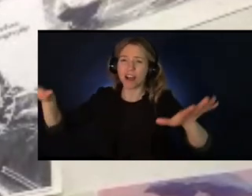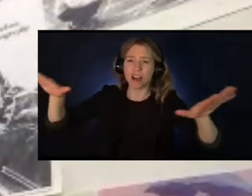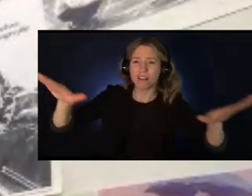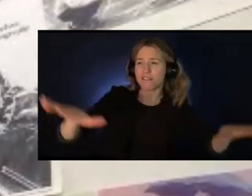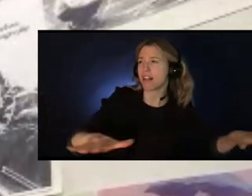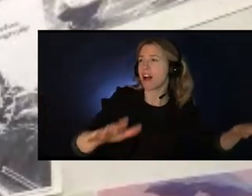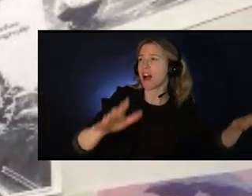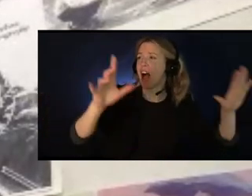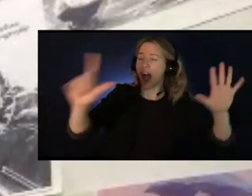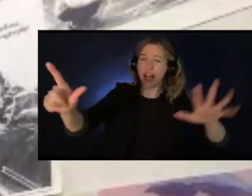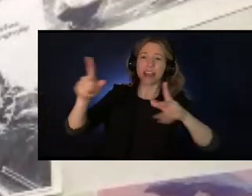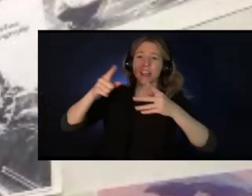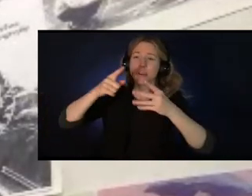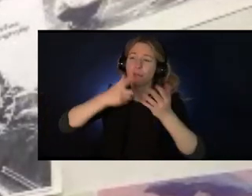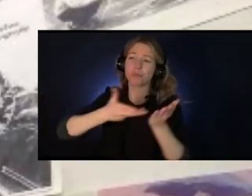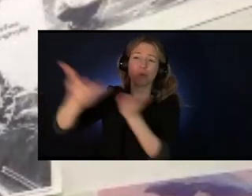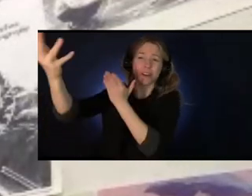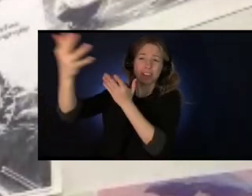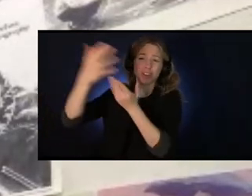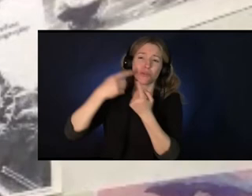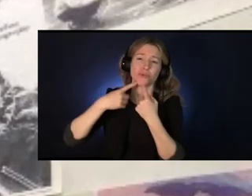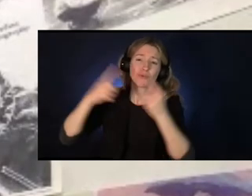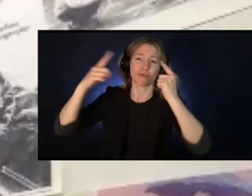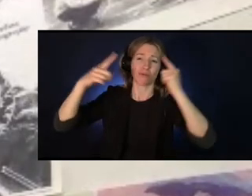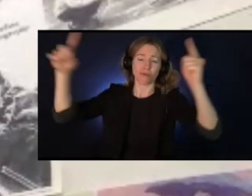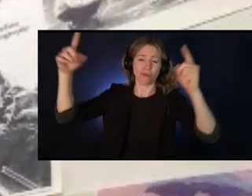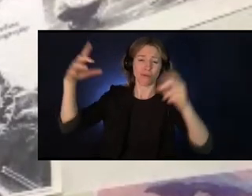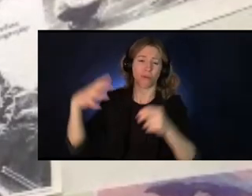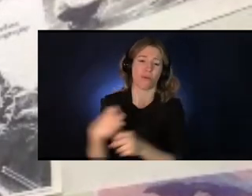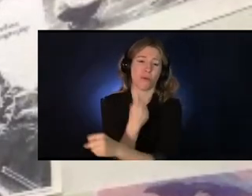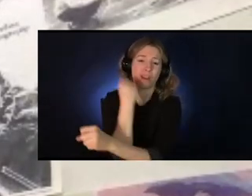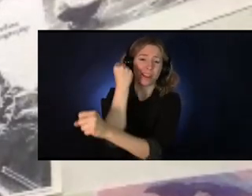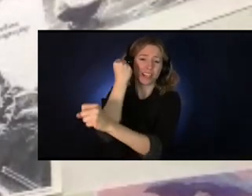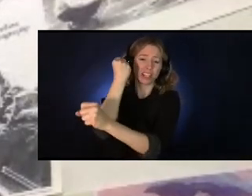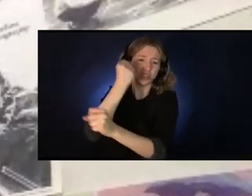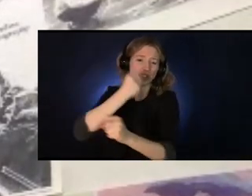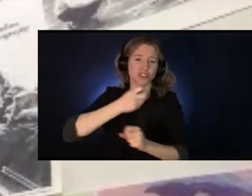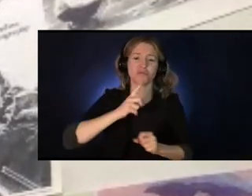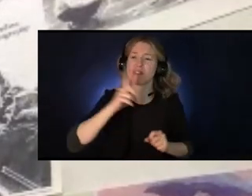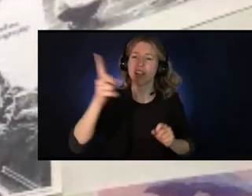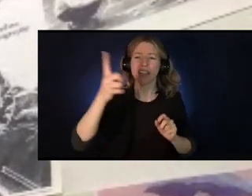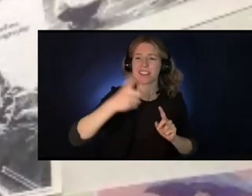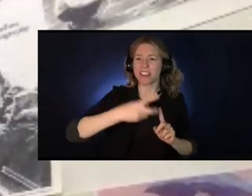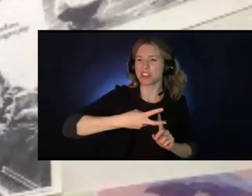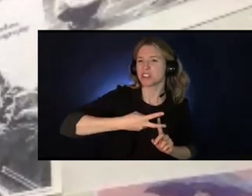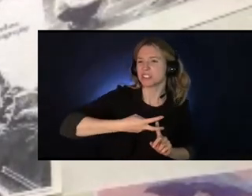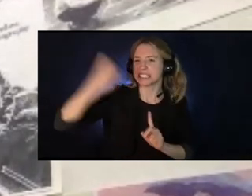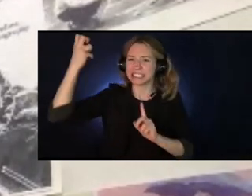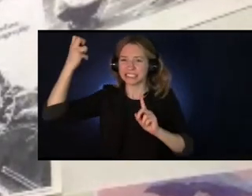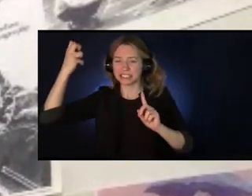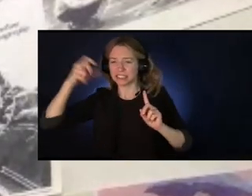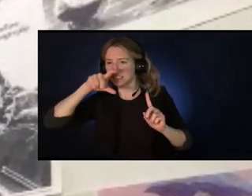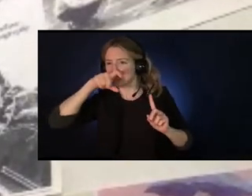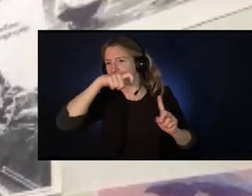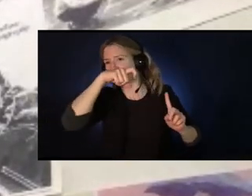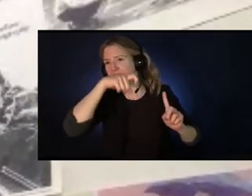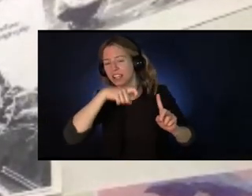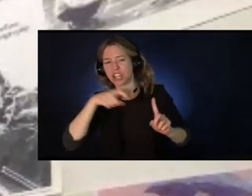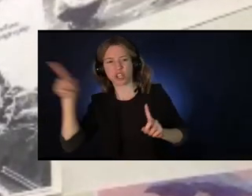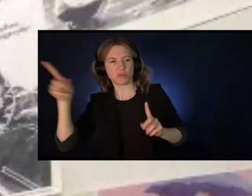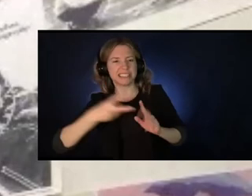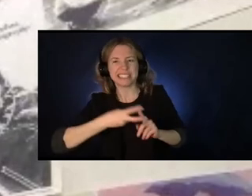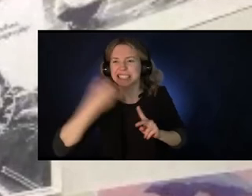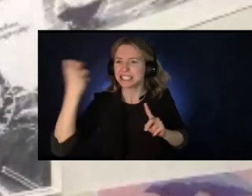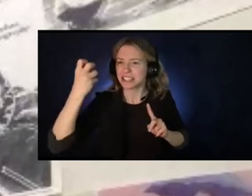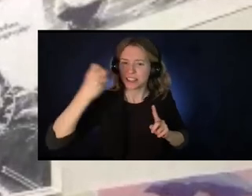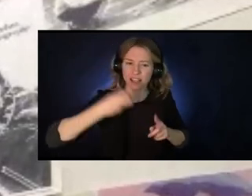more than clarion crows, pushed wrens from their nest and stole eggs